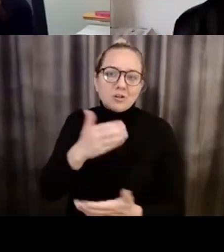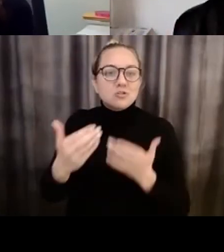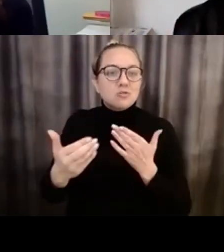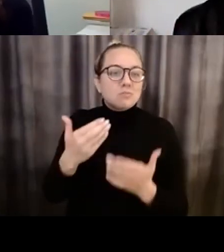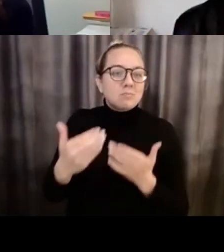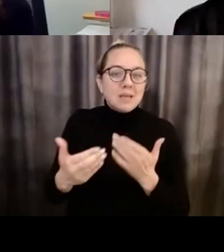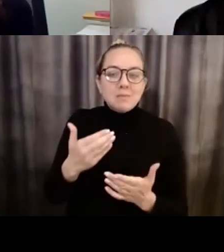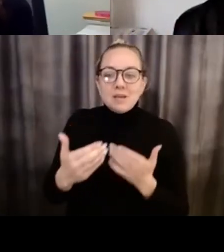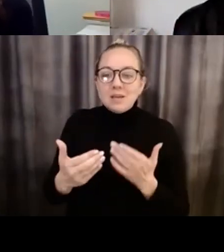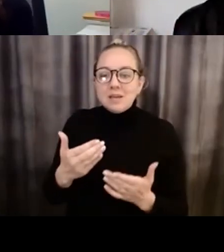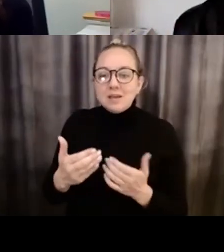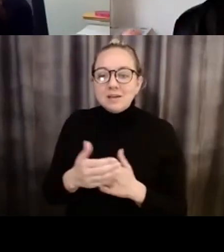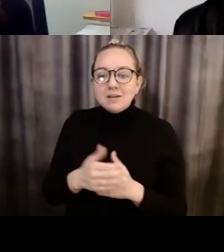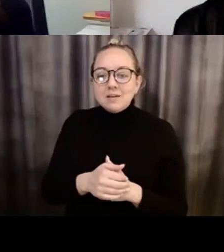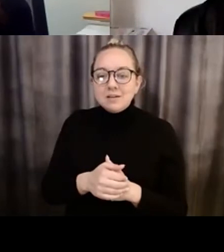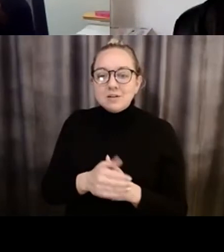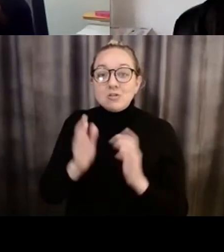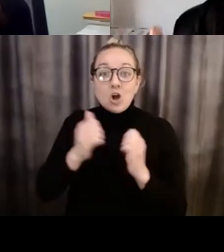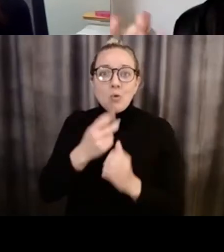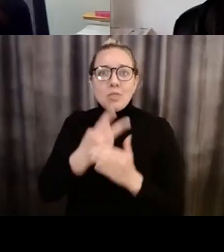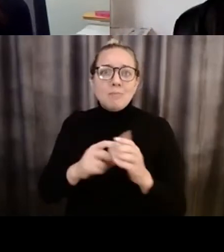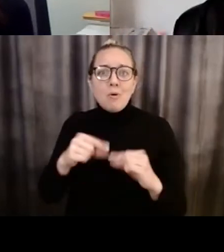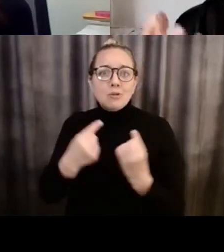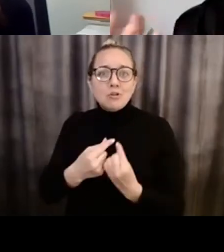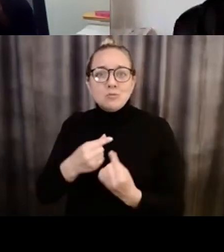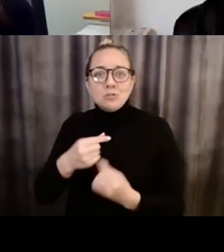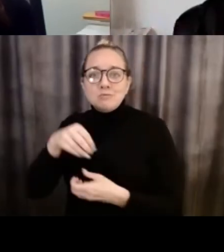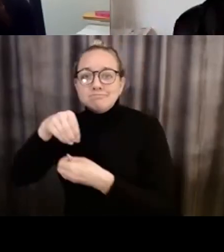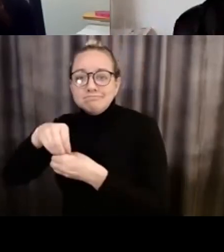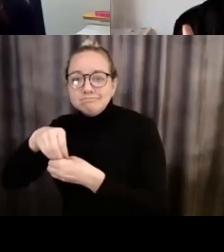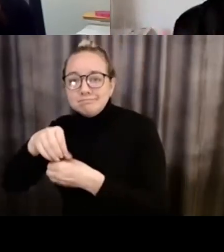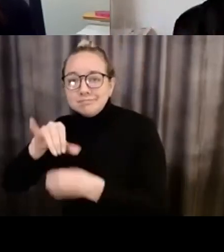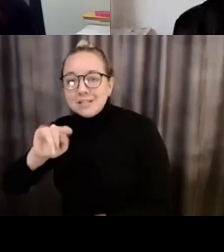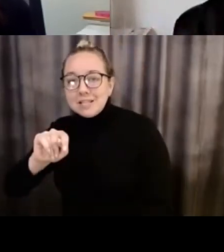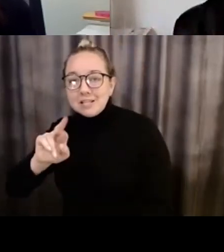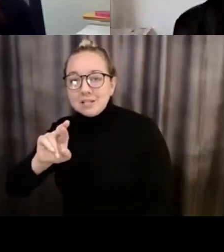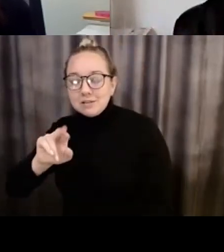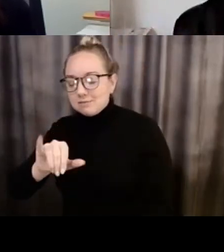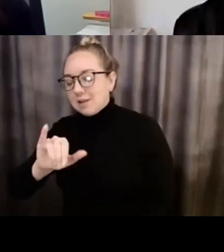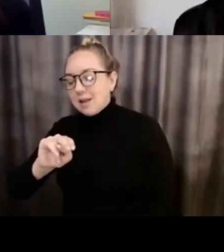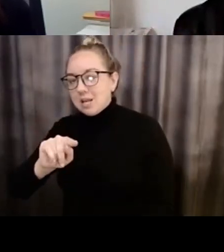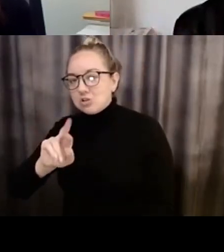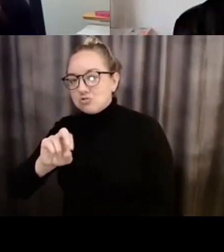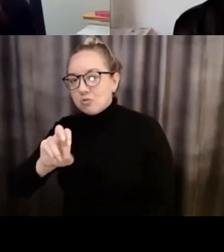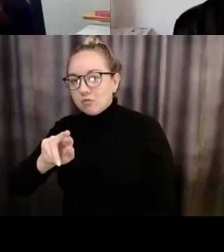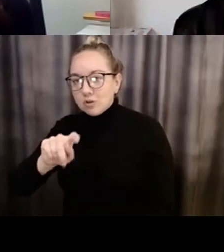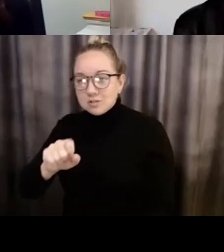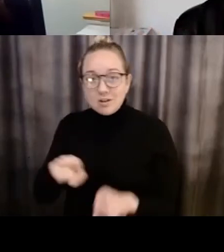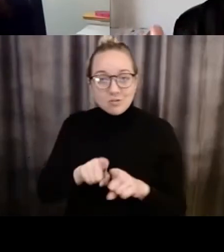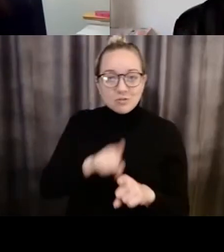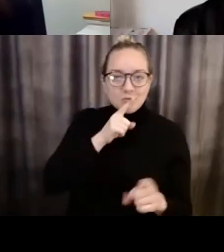may watch what the extroverts do, but know that collectively, we're all dealing with different things, and know